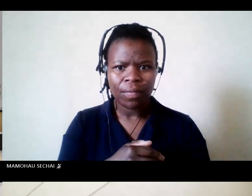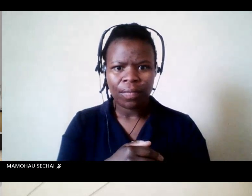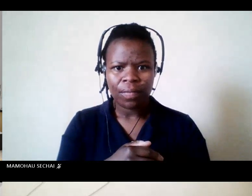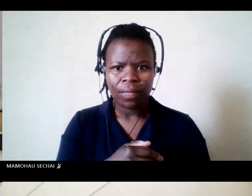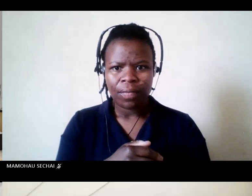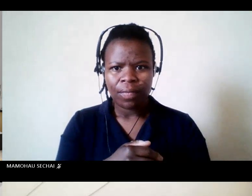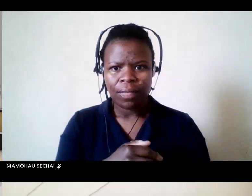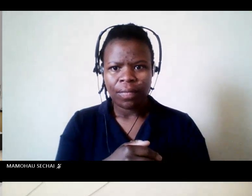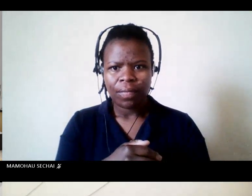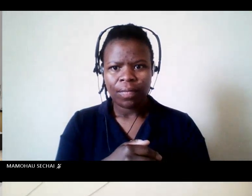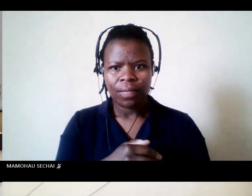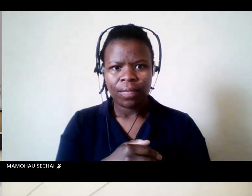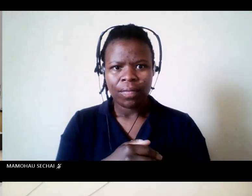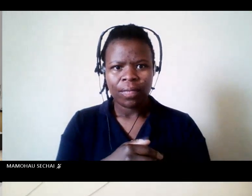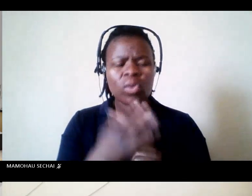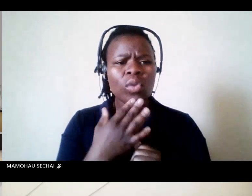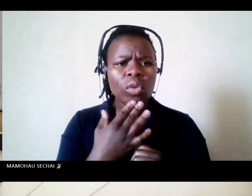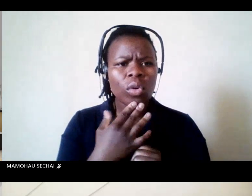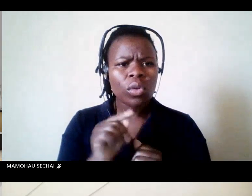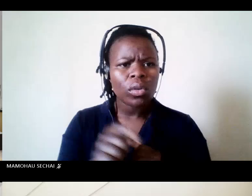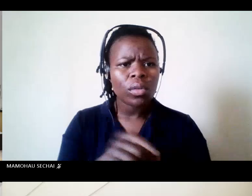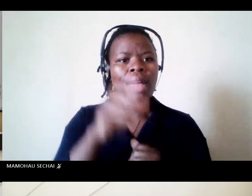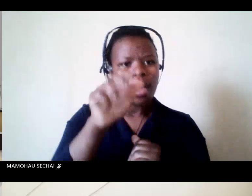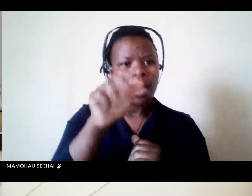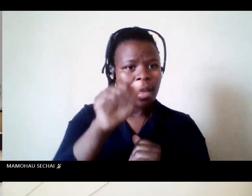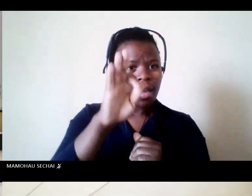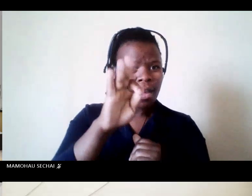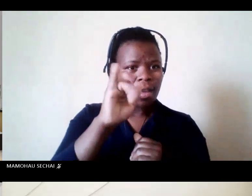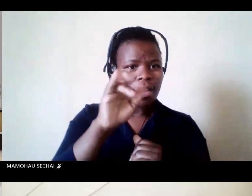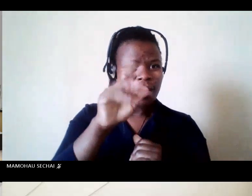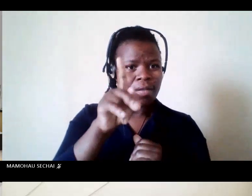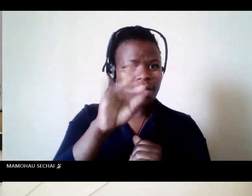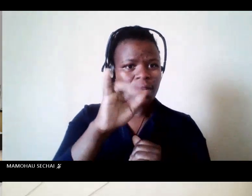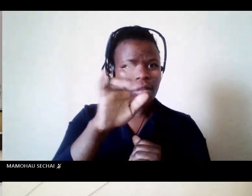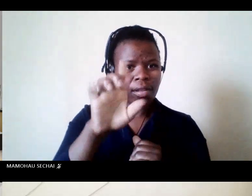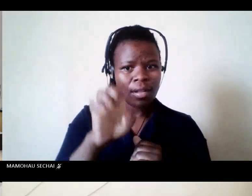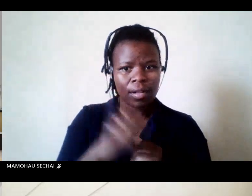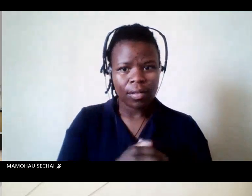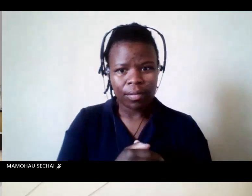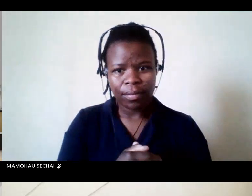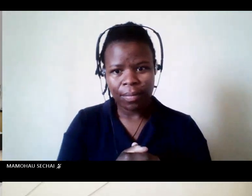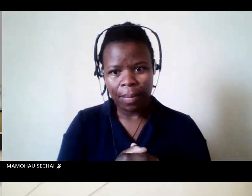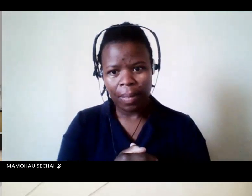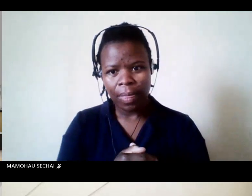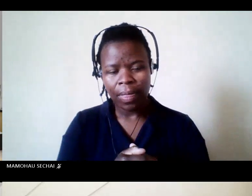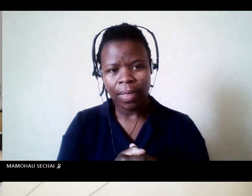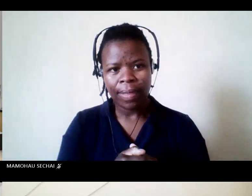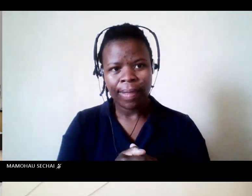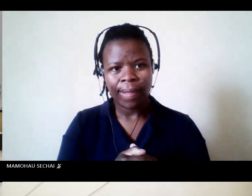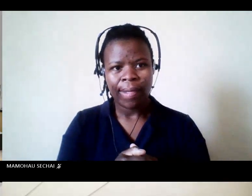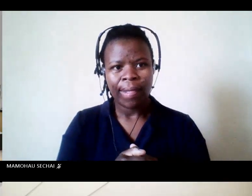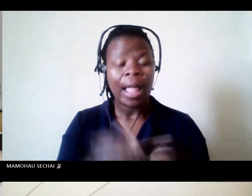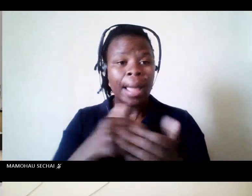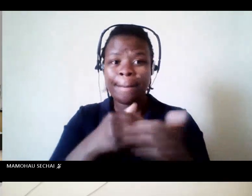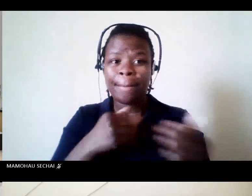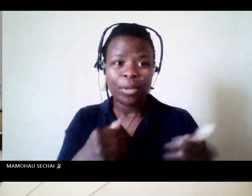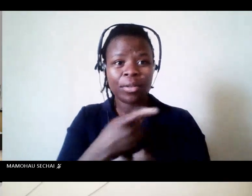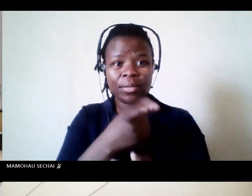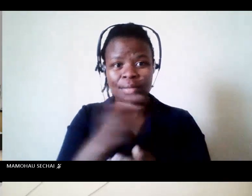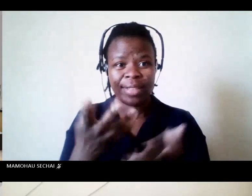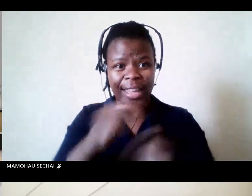Who did you call? Afikide. Hi, Fikile, sir. okay. So before I let go, can I just go quickly? I've got a chance